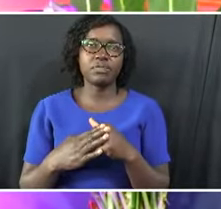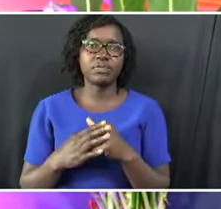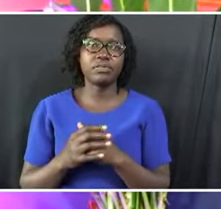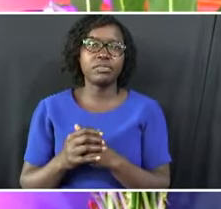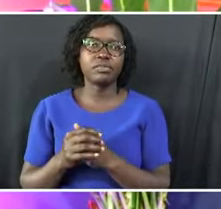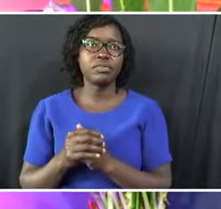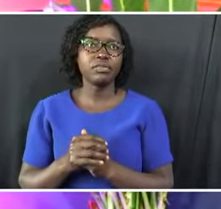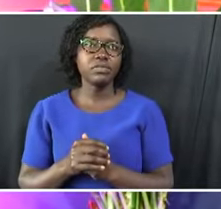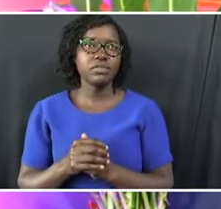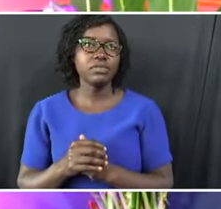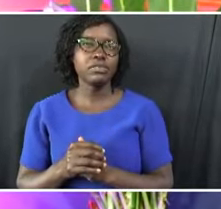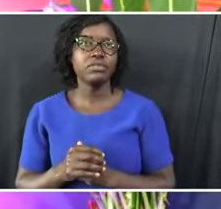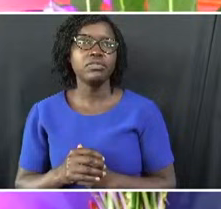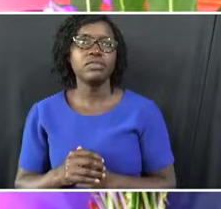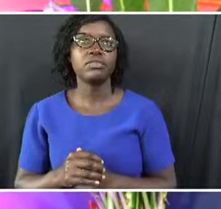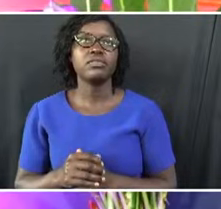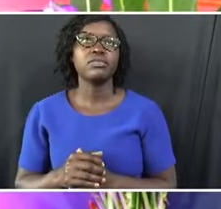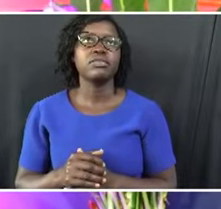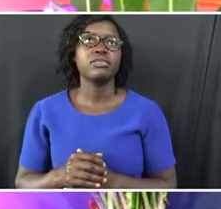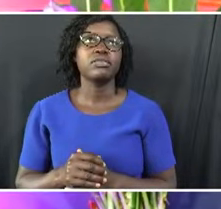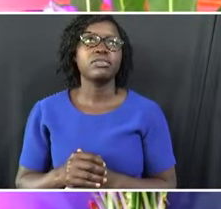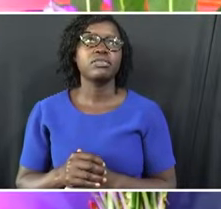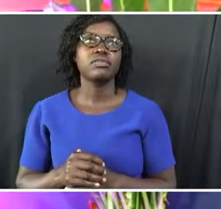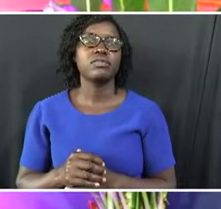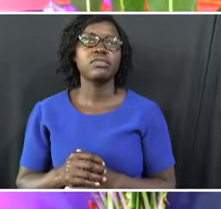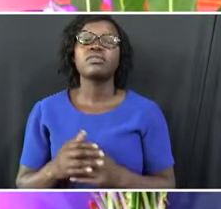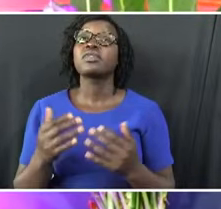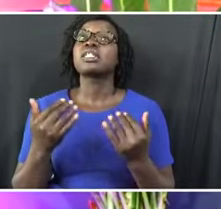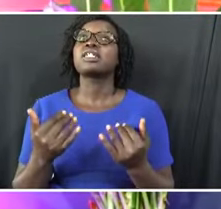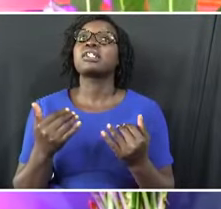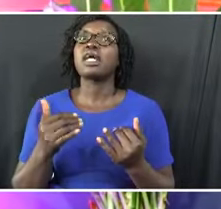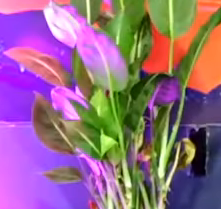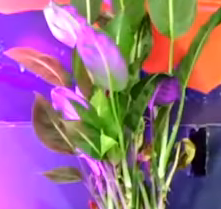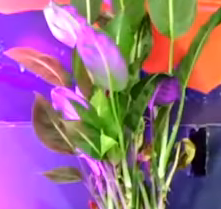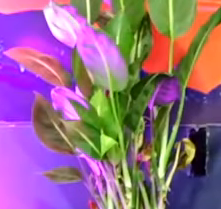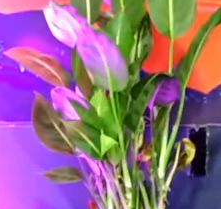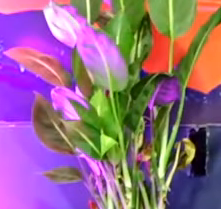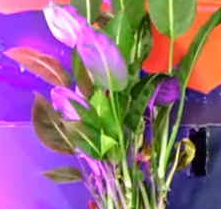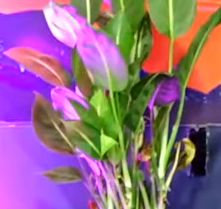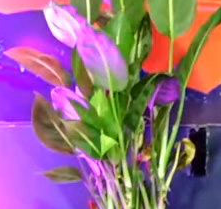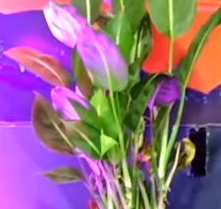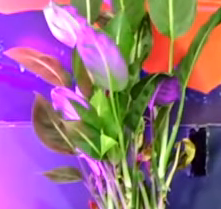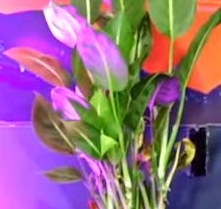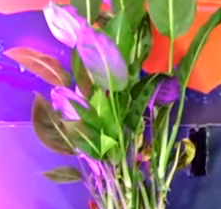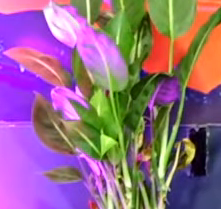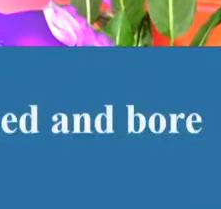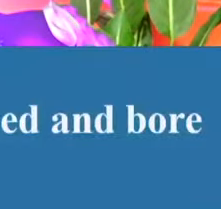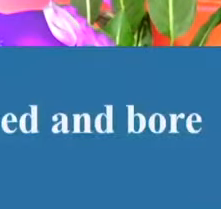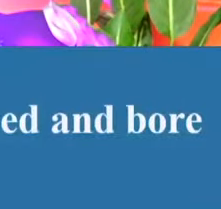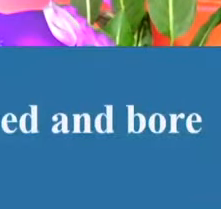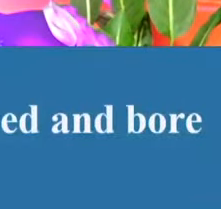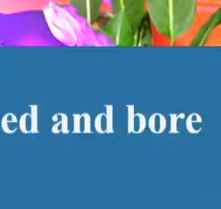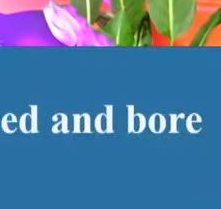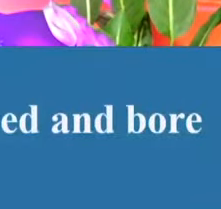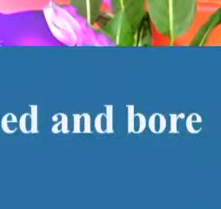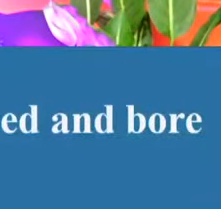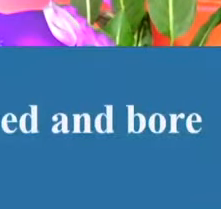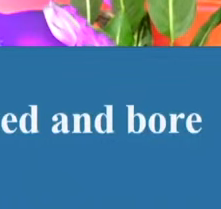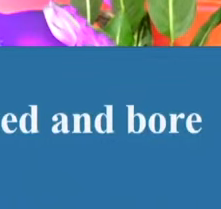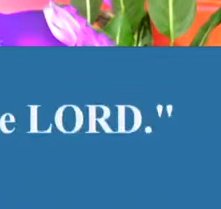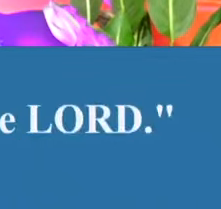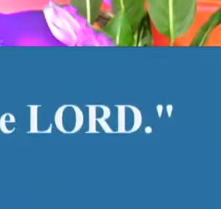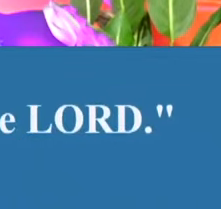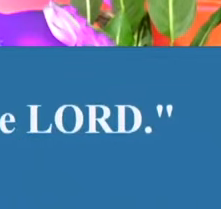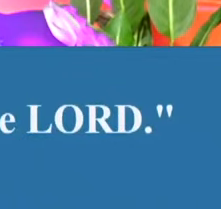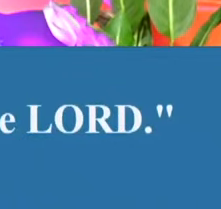with me as I read for you. Now Adam knew his wife, and she conceived and